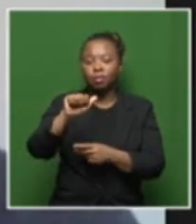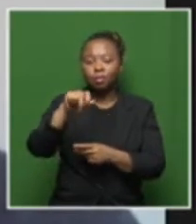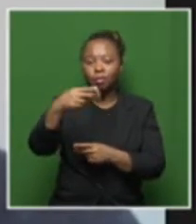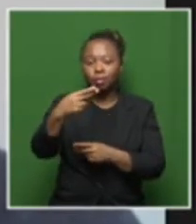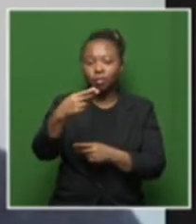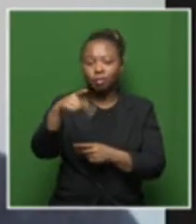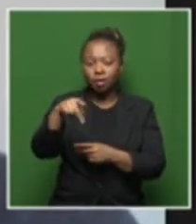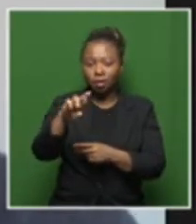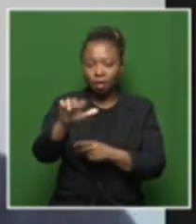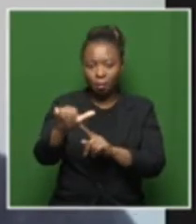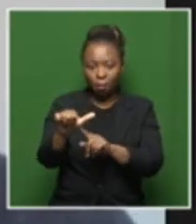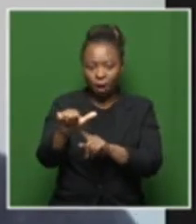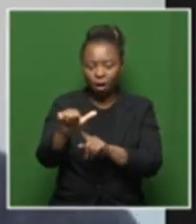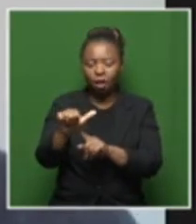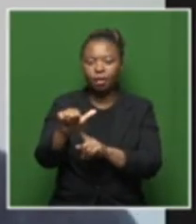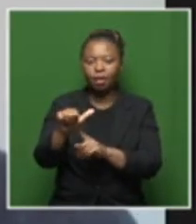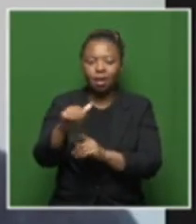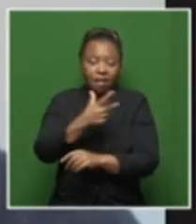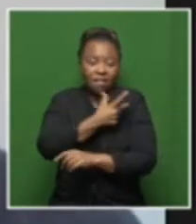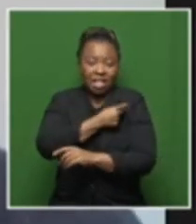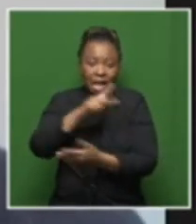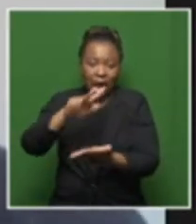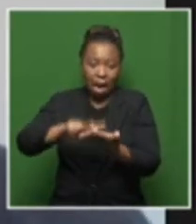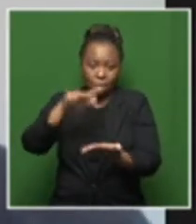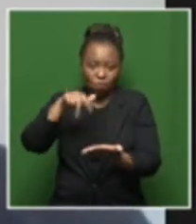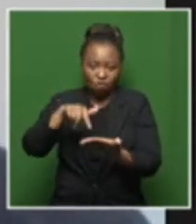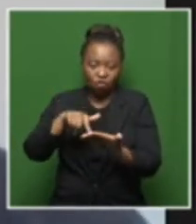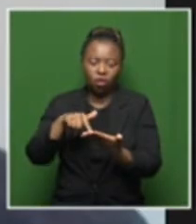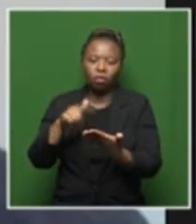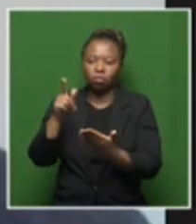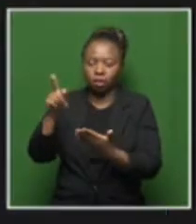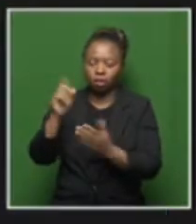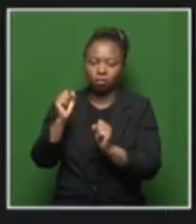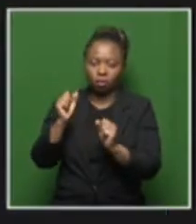vaccination approvals. Thank you so much.